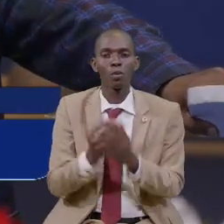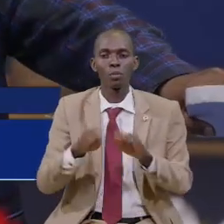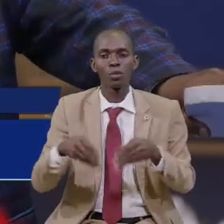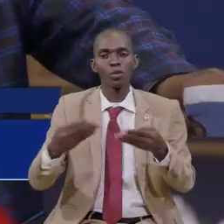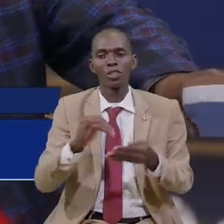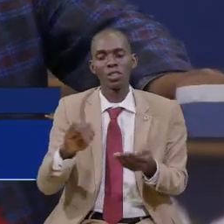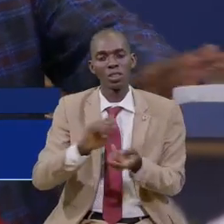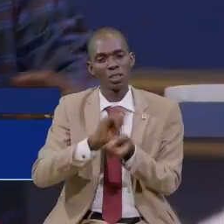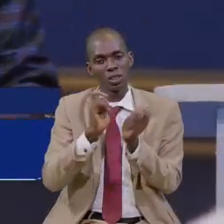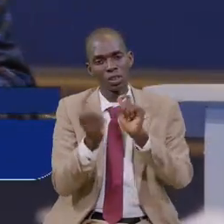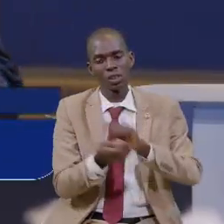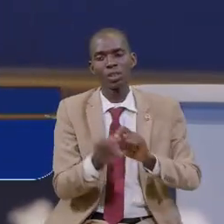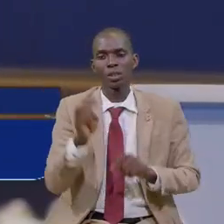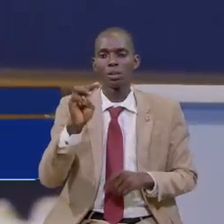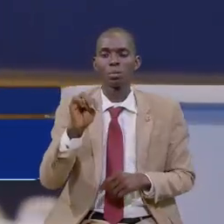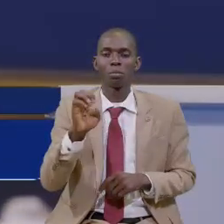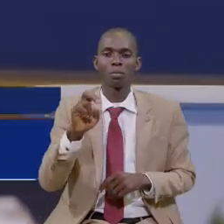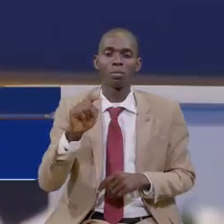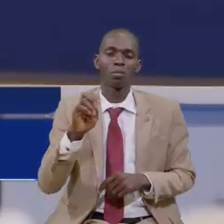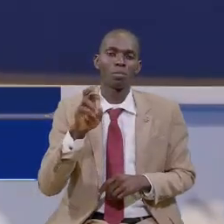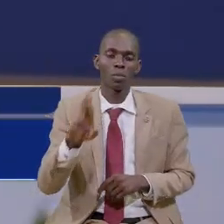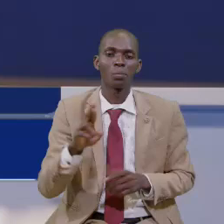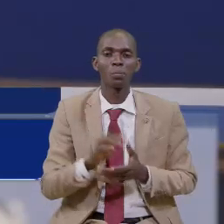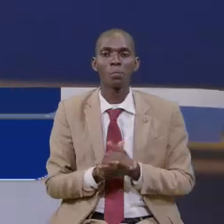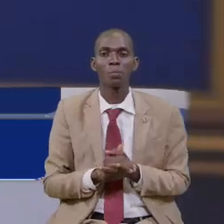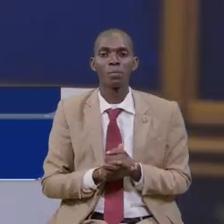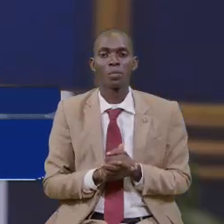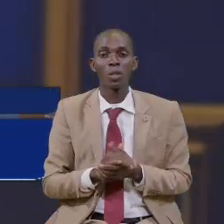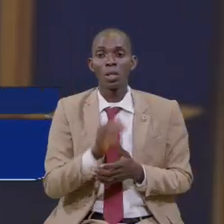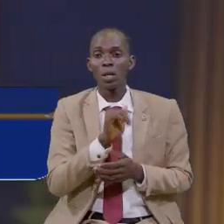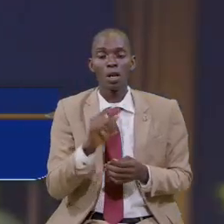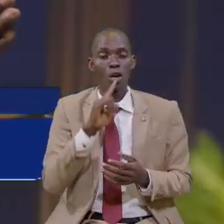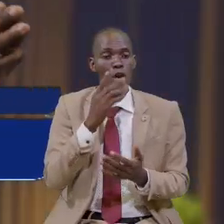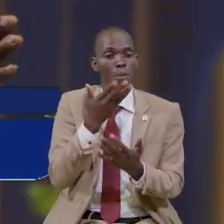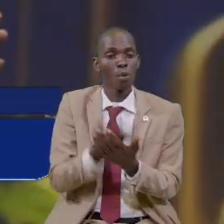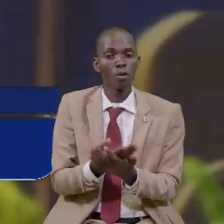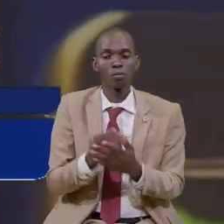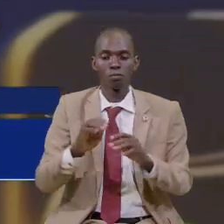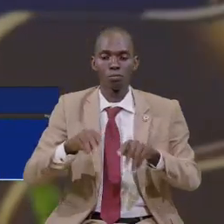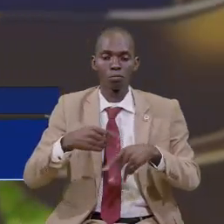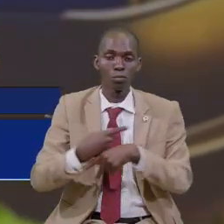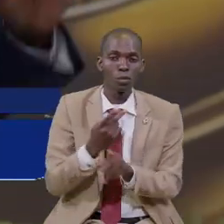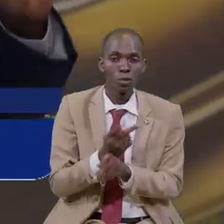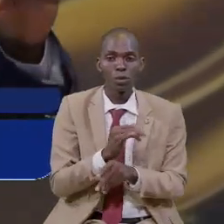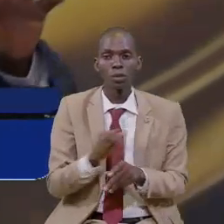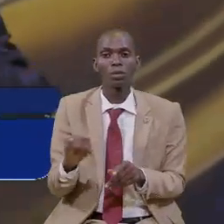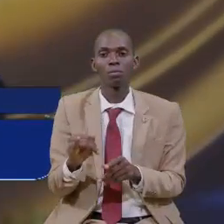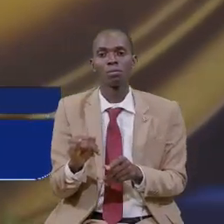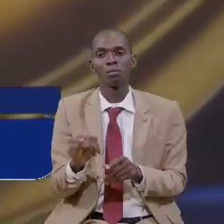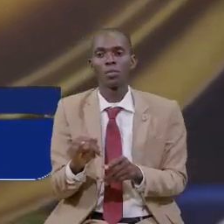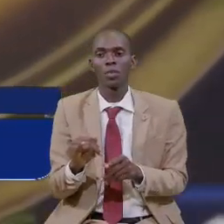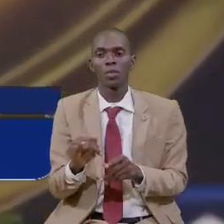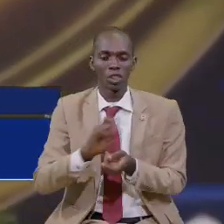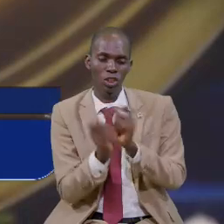proof-producing change mentor. A proof-producing change mentor. Now,